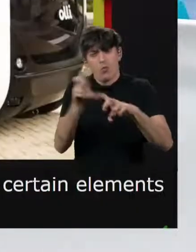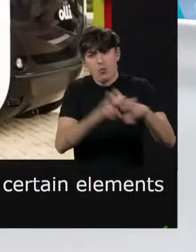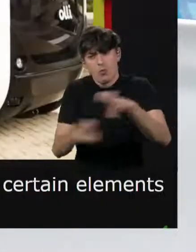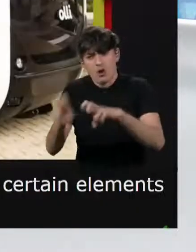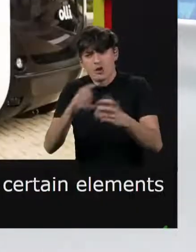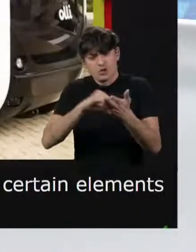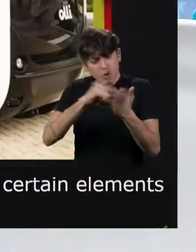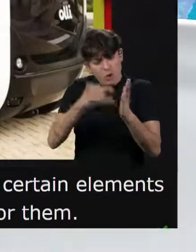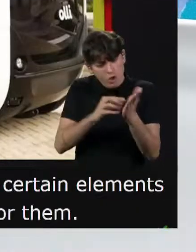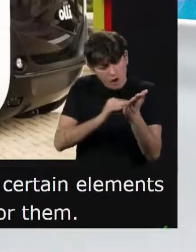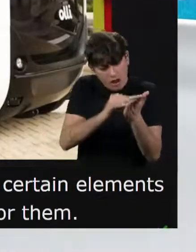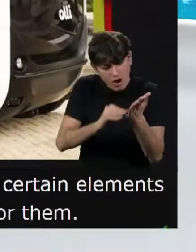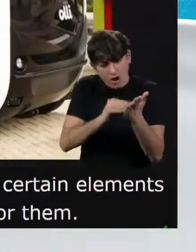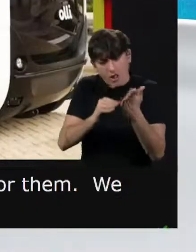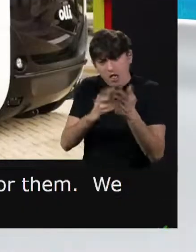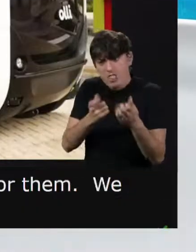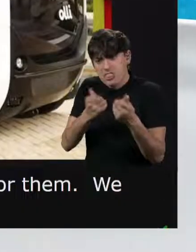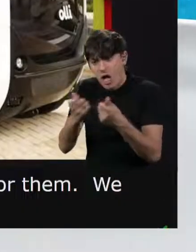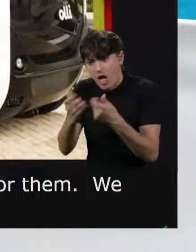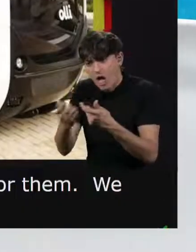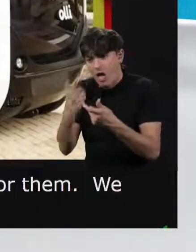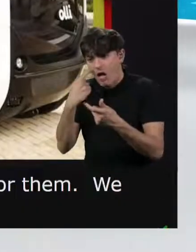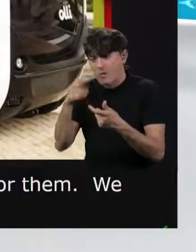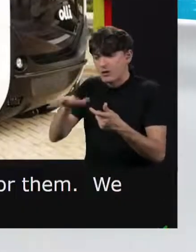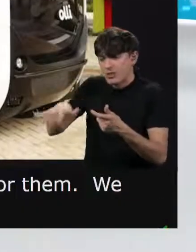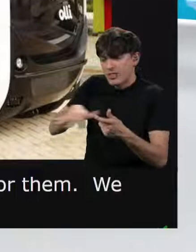out of the cities.